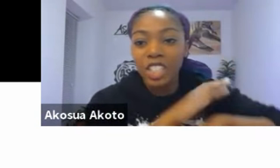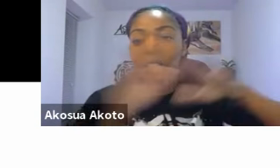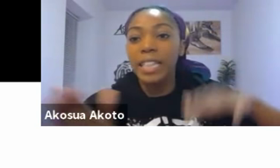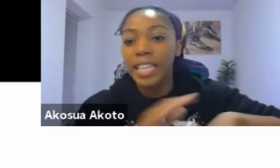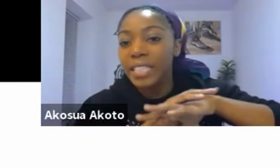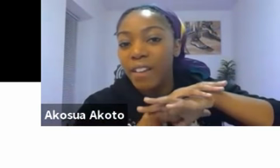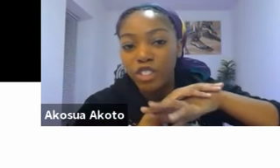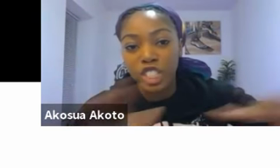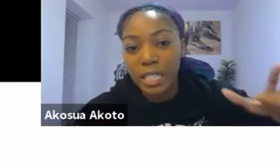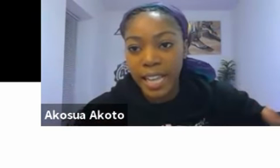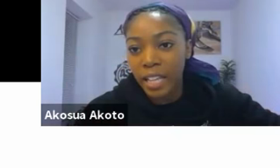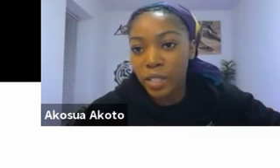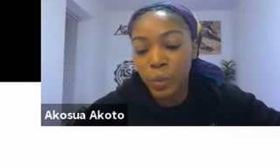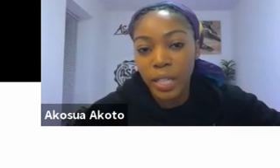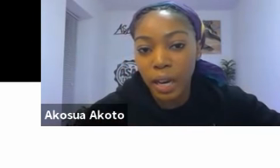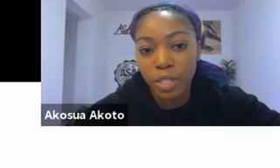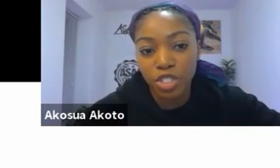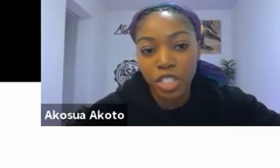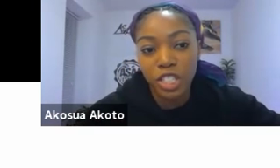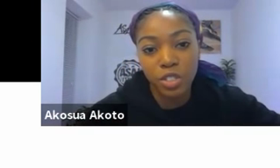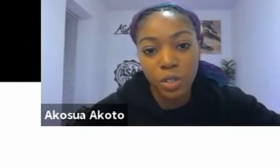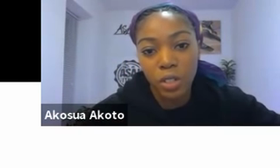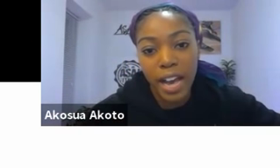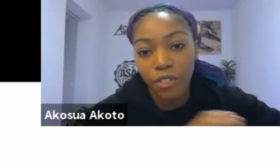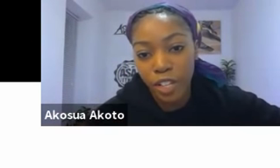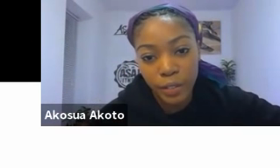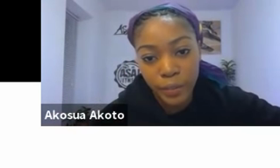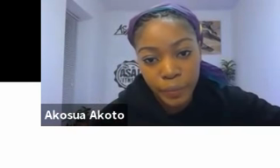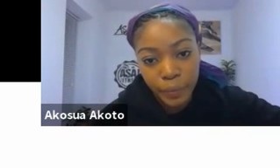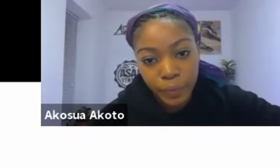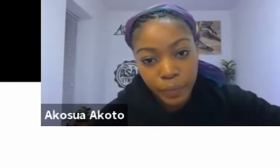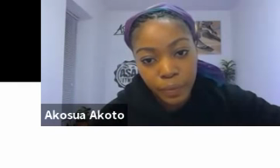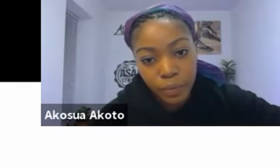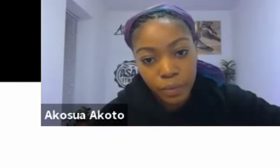Story. It's not, nothing is ever just dance when it comes to traditional African.